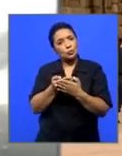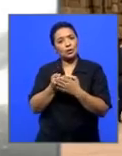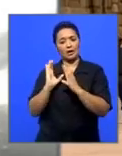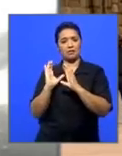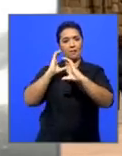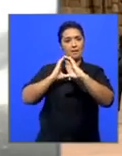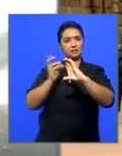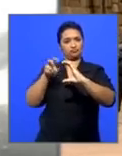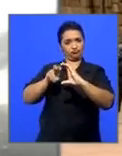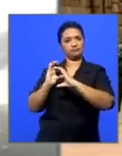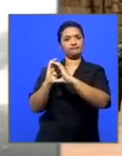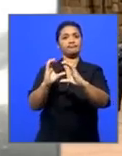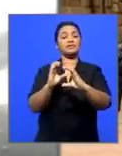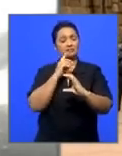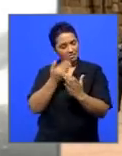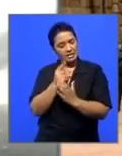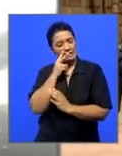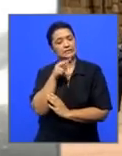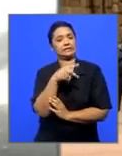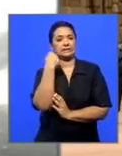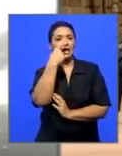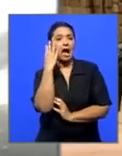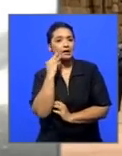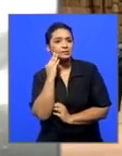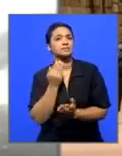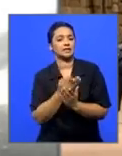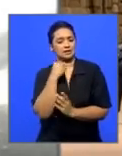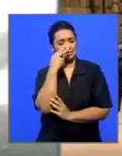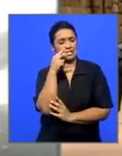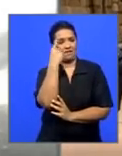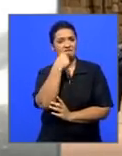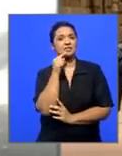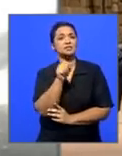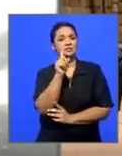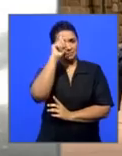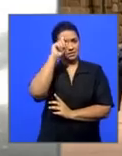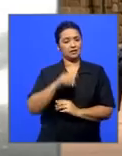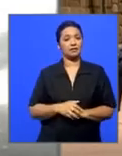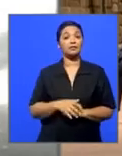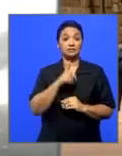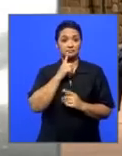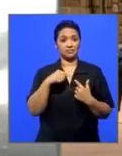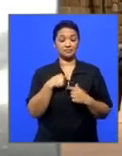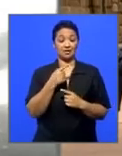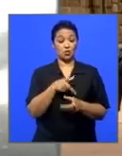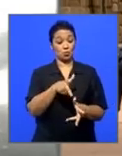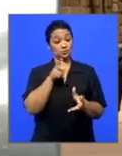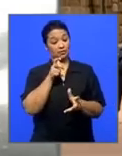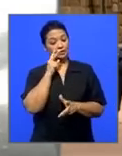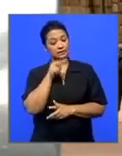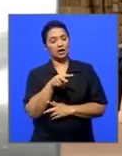this experience that I think a lot of people will. I think will continue to stay with a lot of